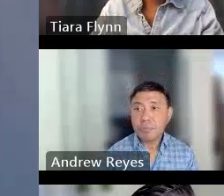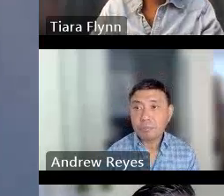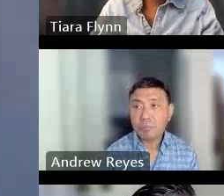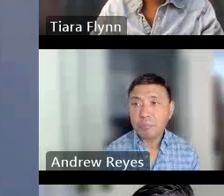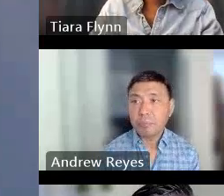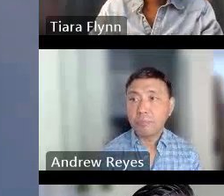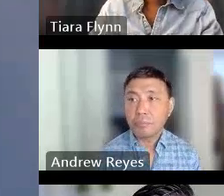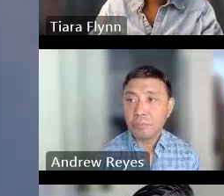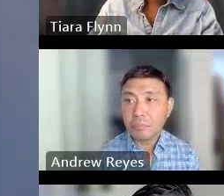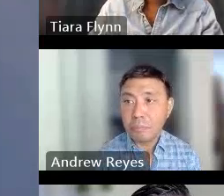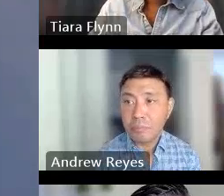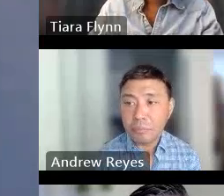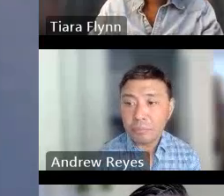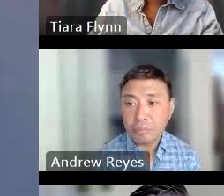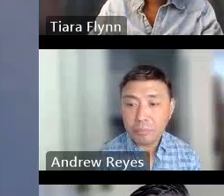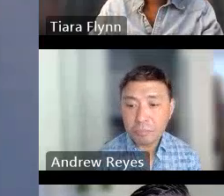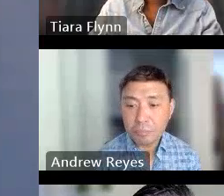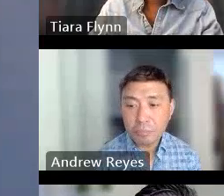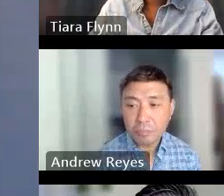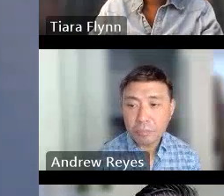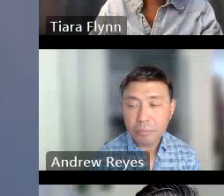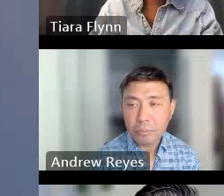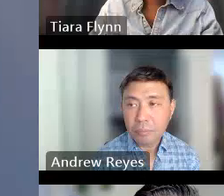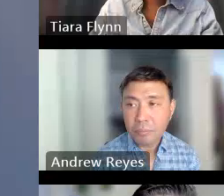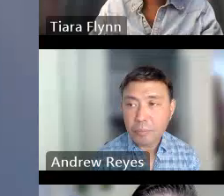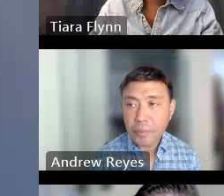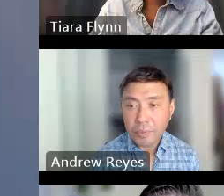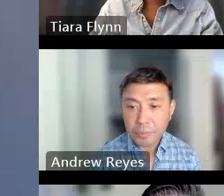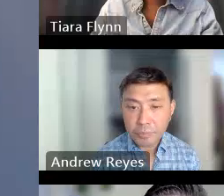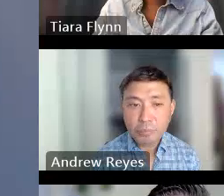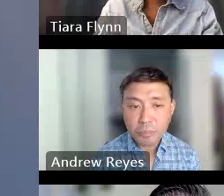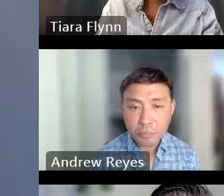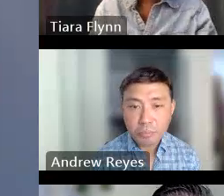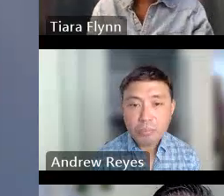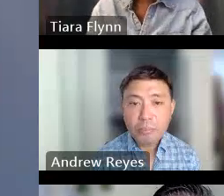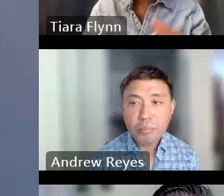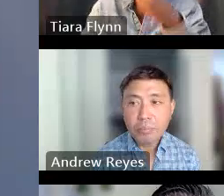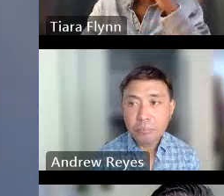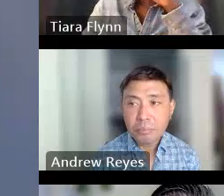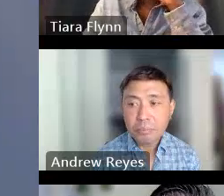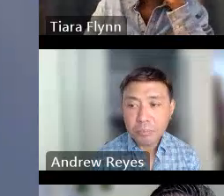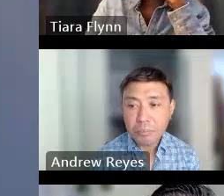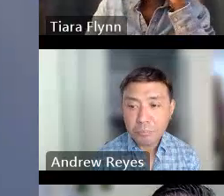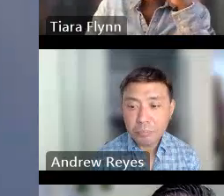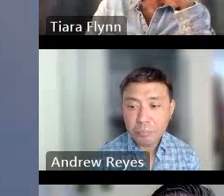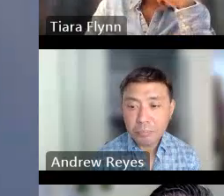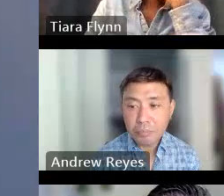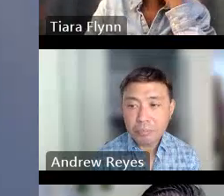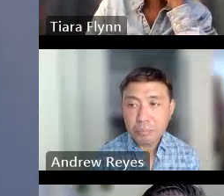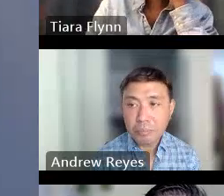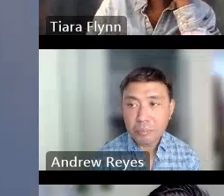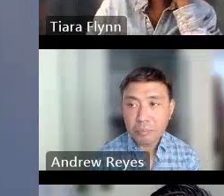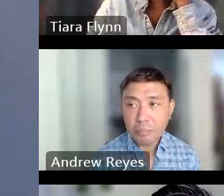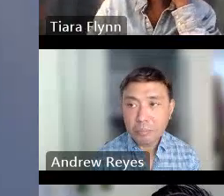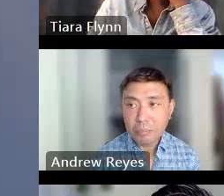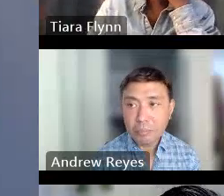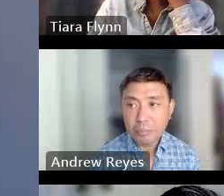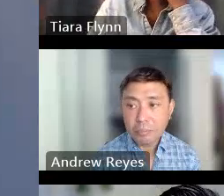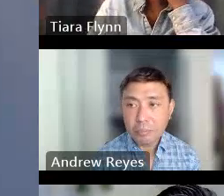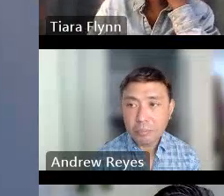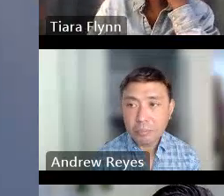on only during your presentation. And then for our valued members of the public, the only time that you will be able to engage is